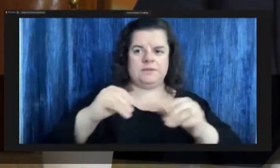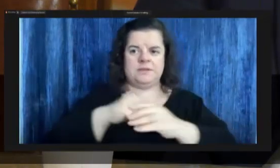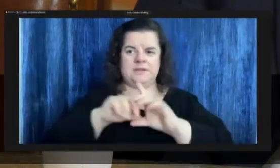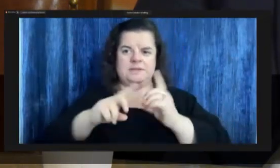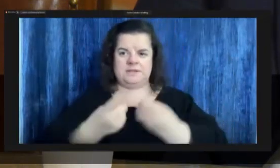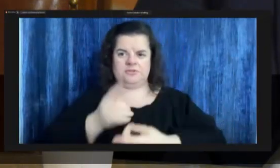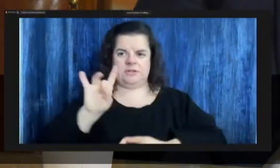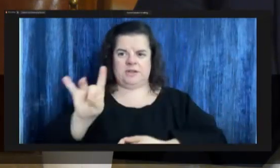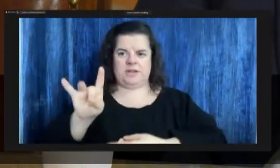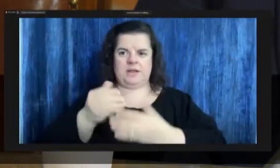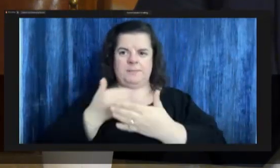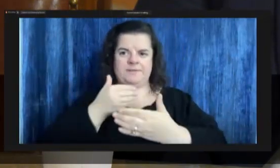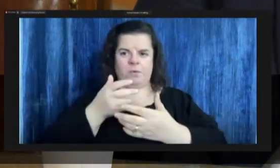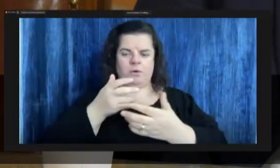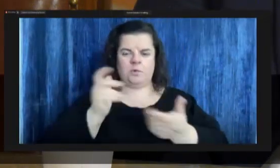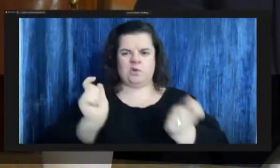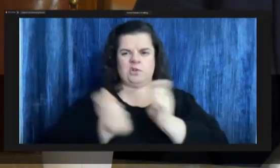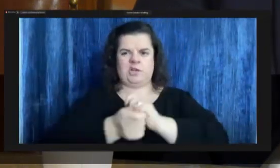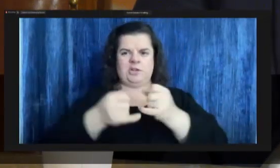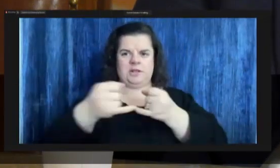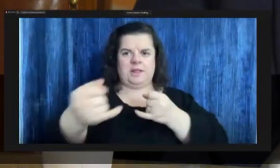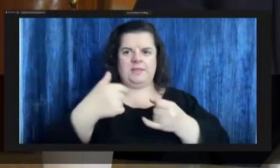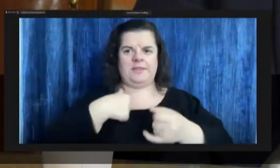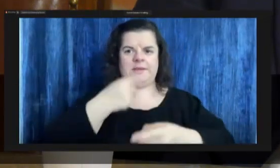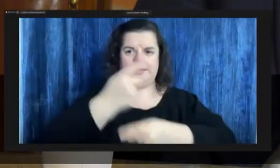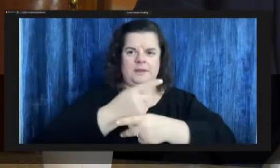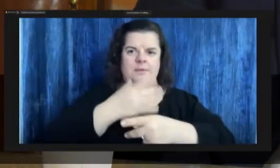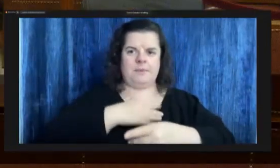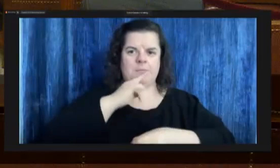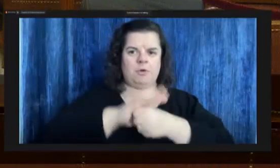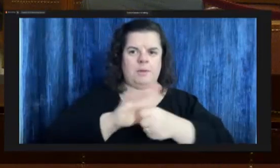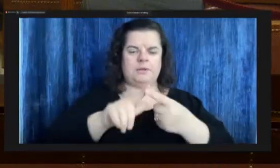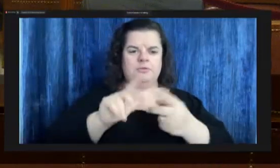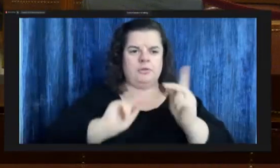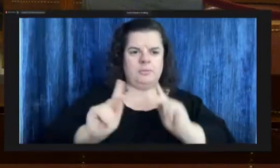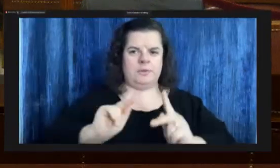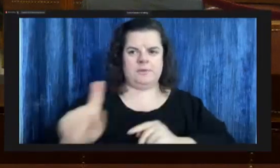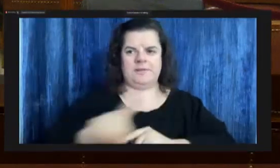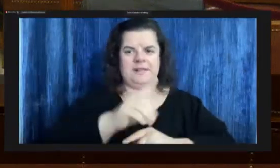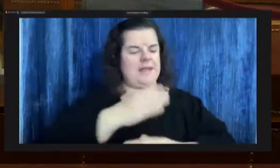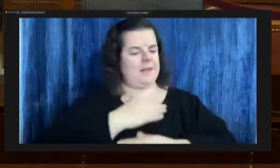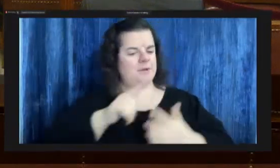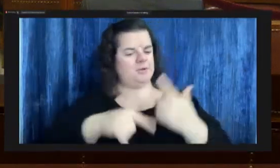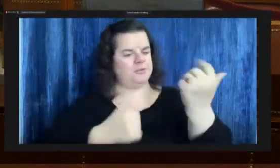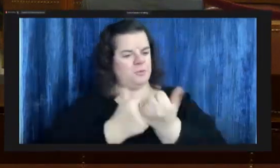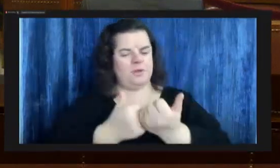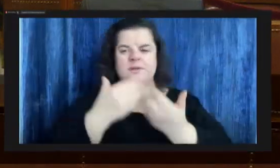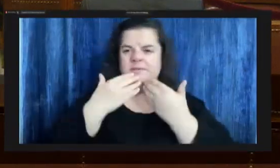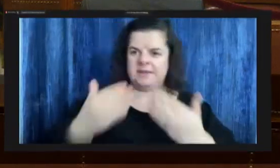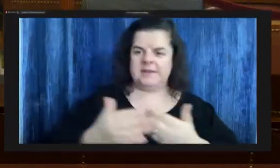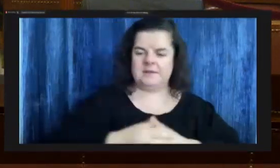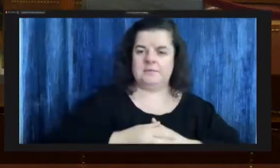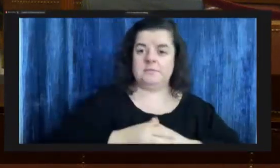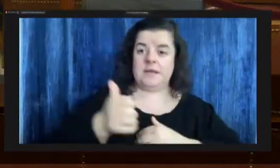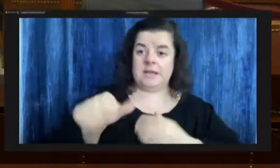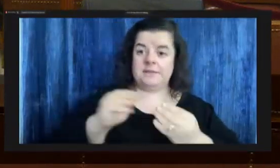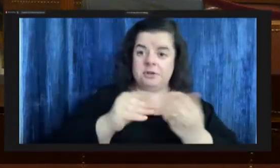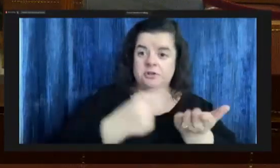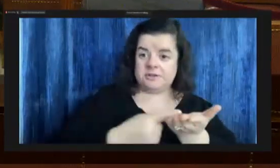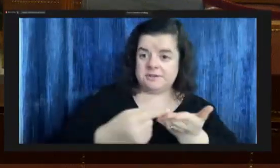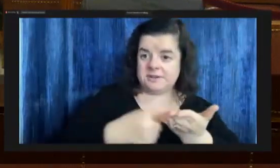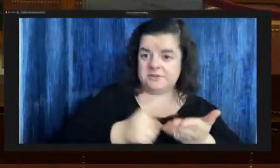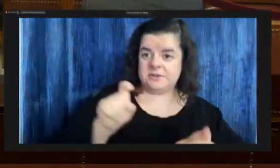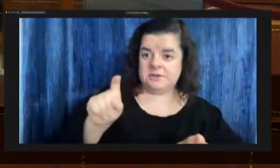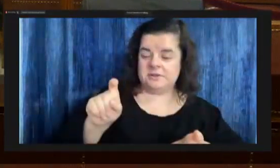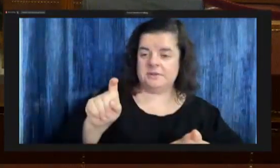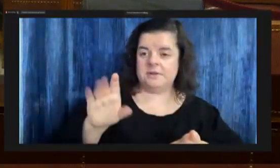before reapportionment. This is me keeping my promise to my constituents. Happy to support. Thank you. Thank you. Any further discussion?